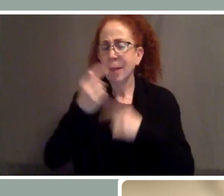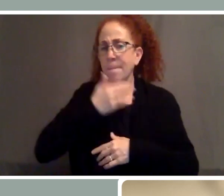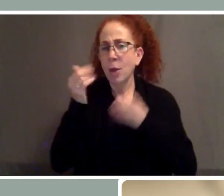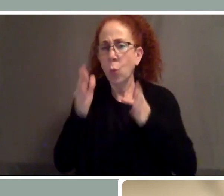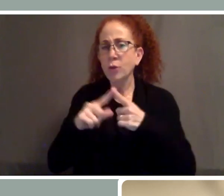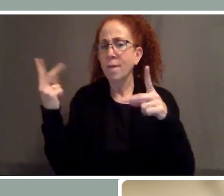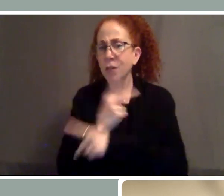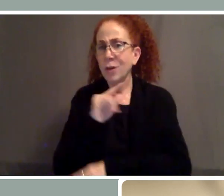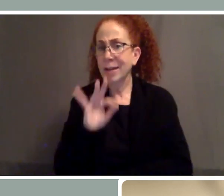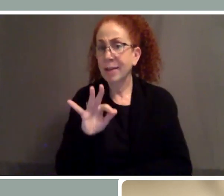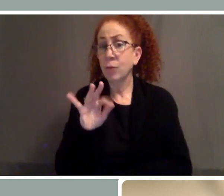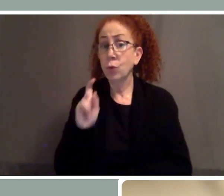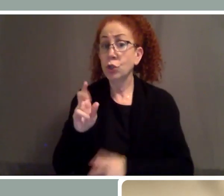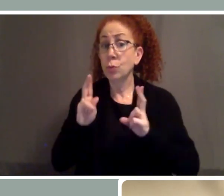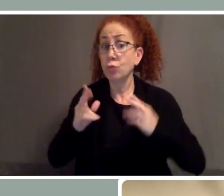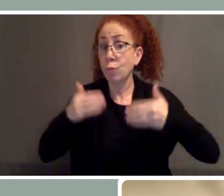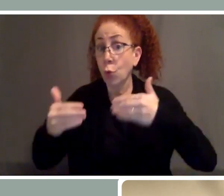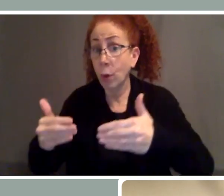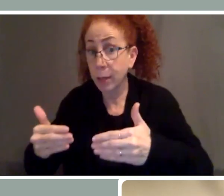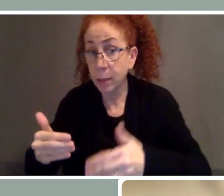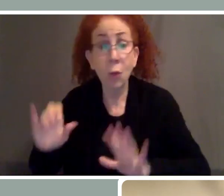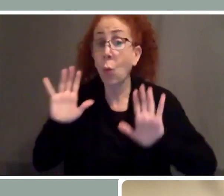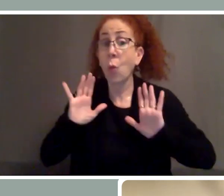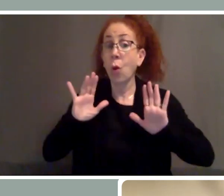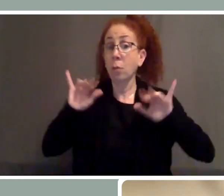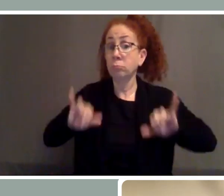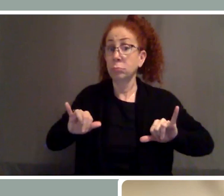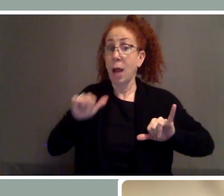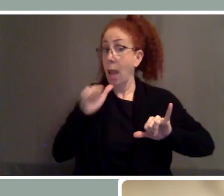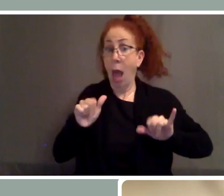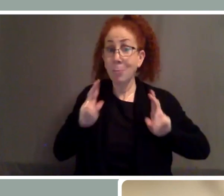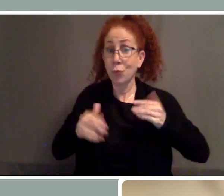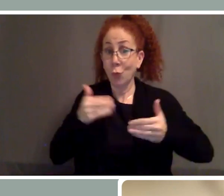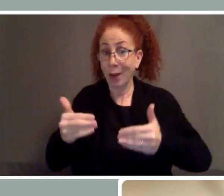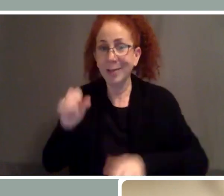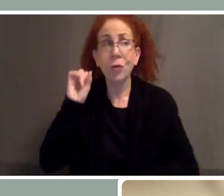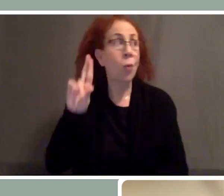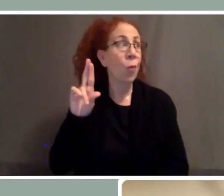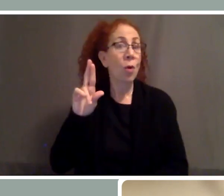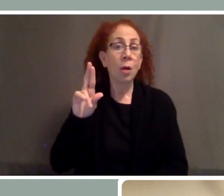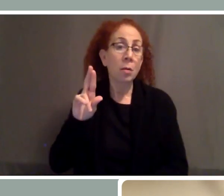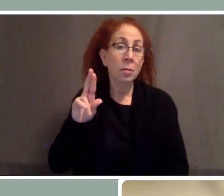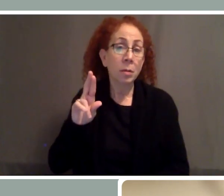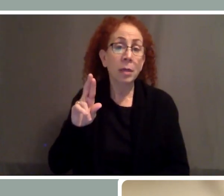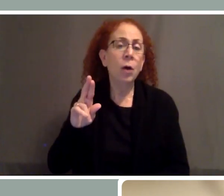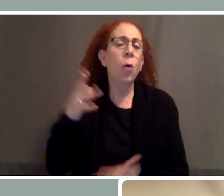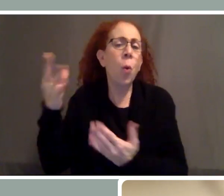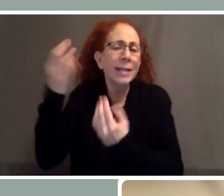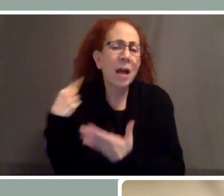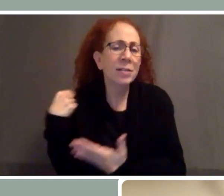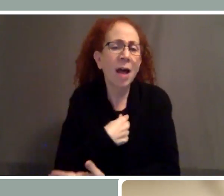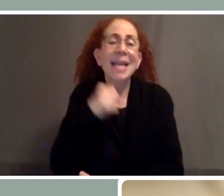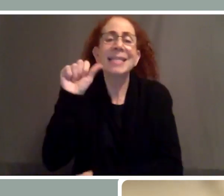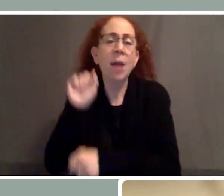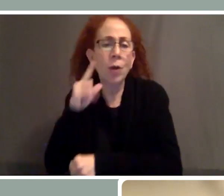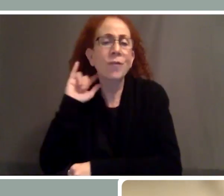figure out whether we should move more quickly or not move more quickly? Or are there things that are telling us that it's not working in this person? Because there are a lot